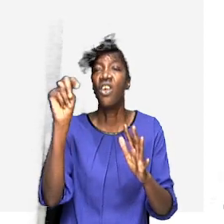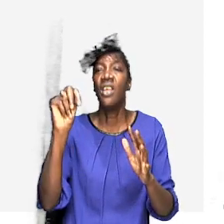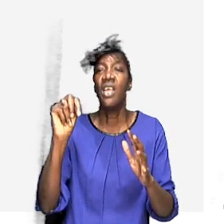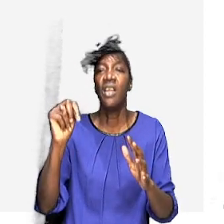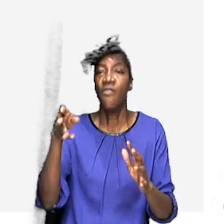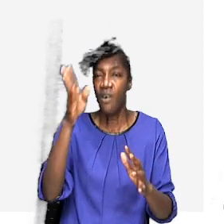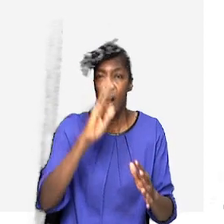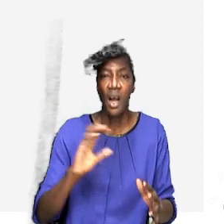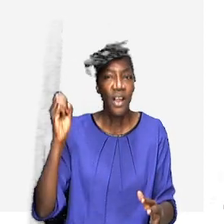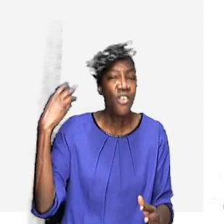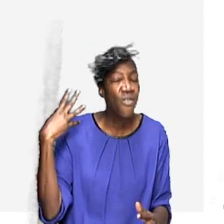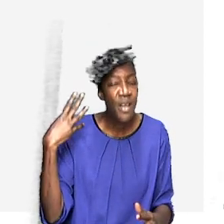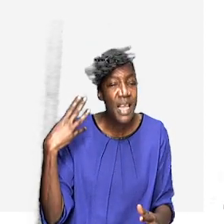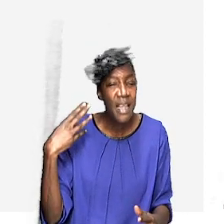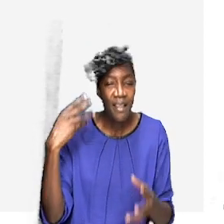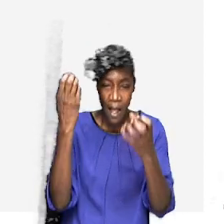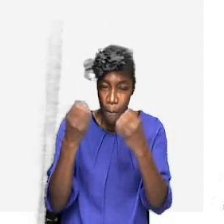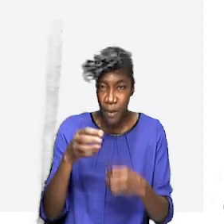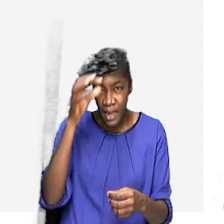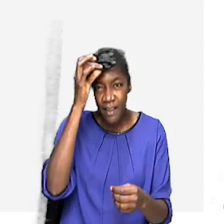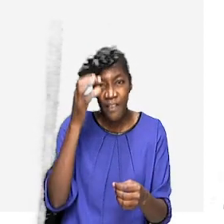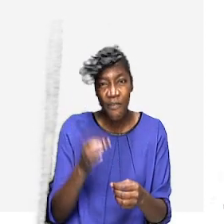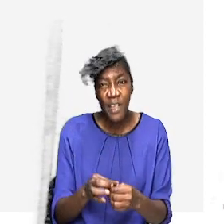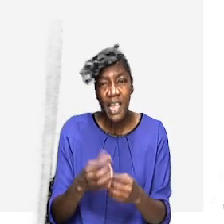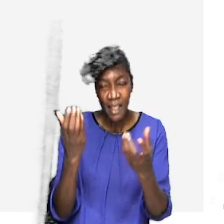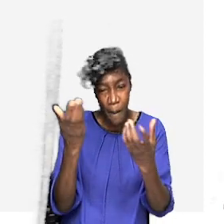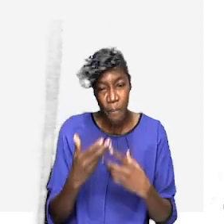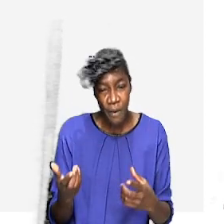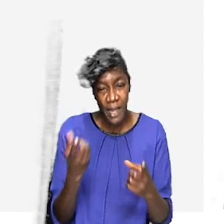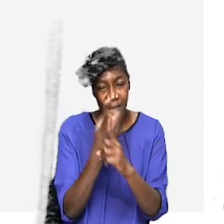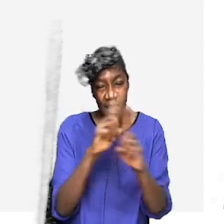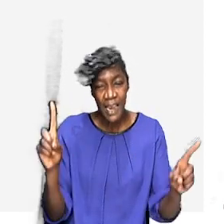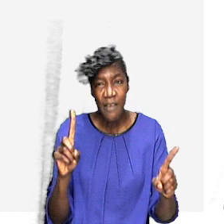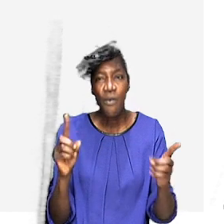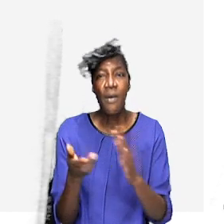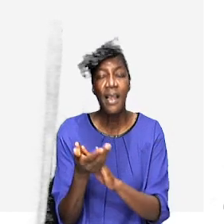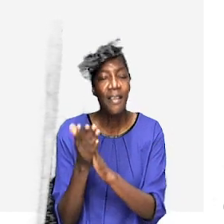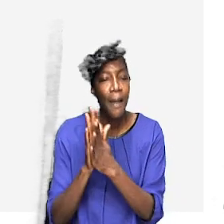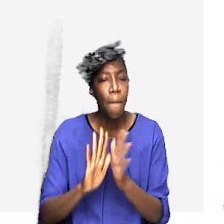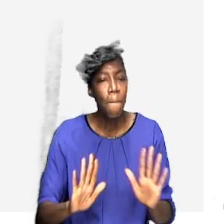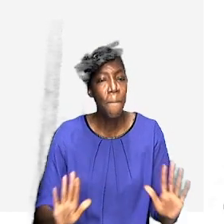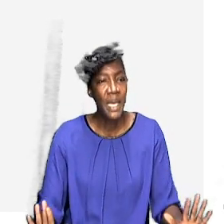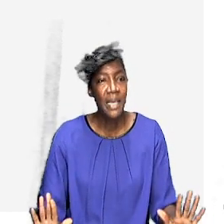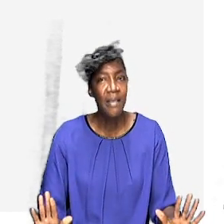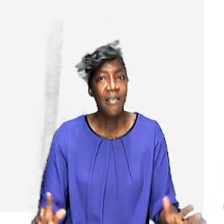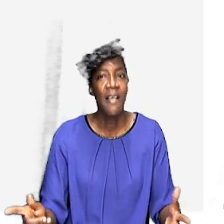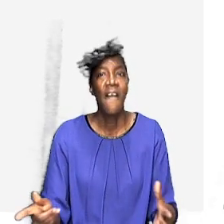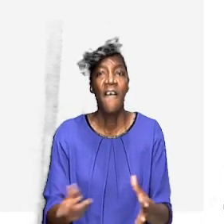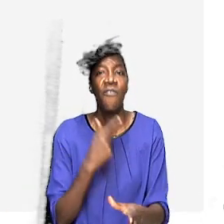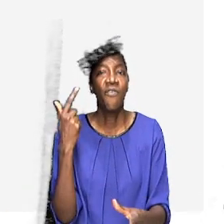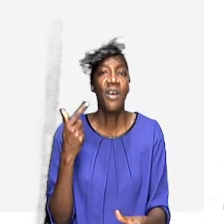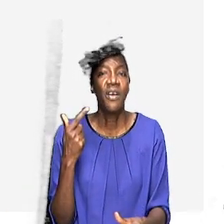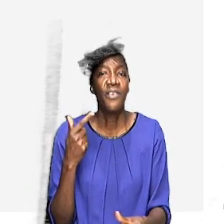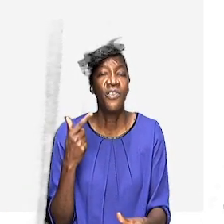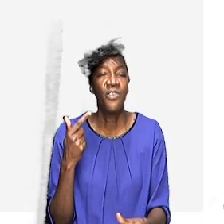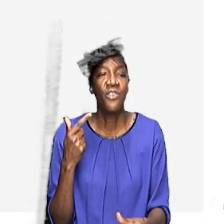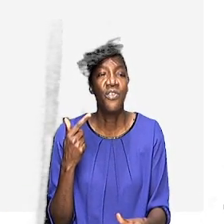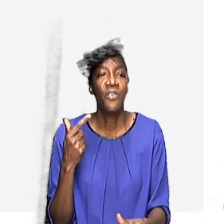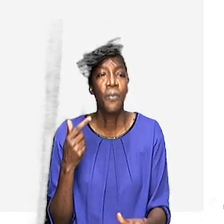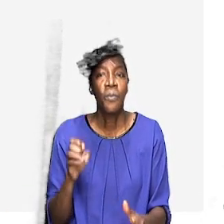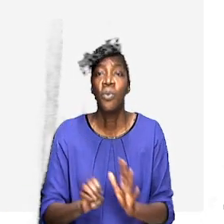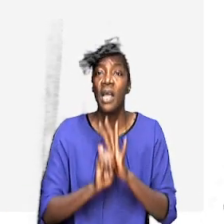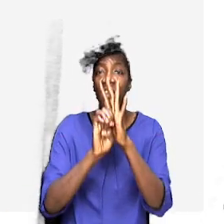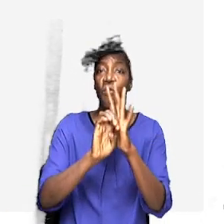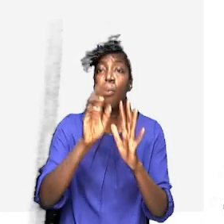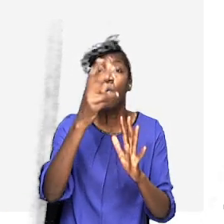It produces faith and it brings deliverance and peace. Firstly, it exposed our need for the grace of